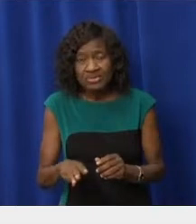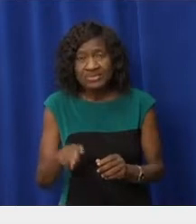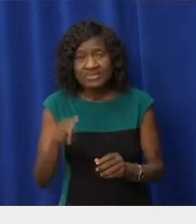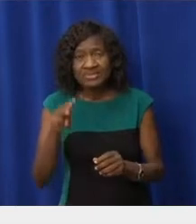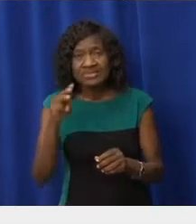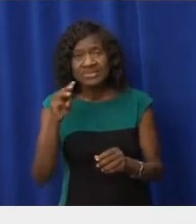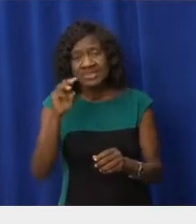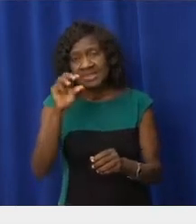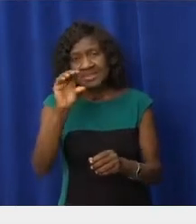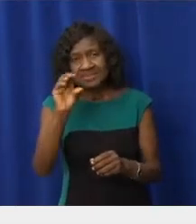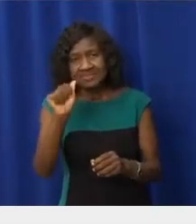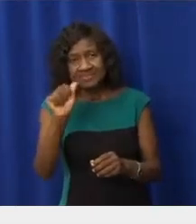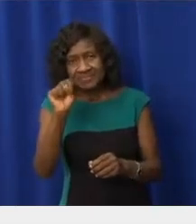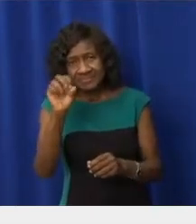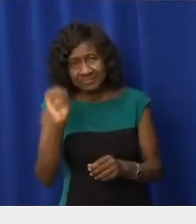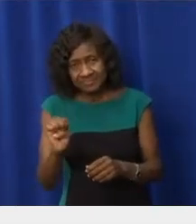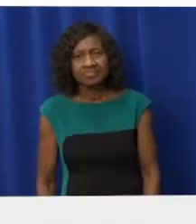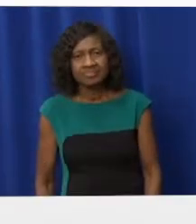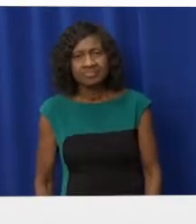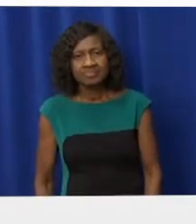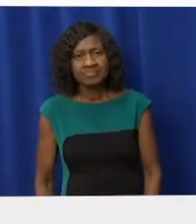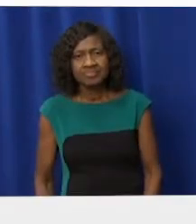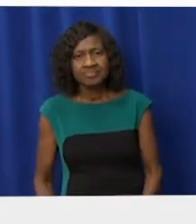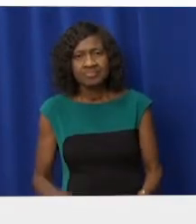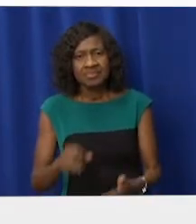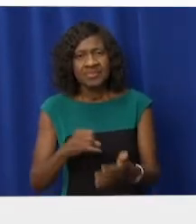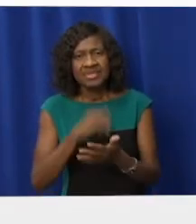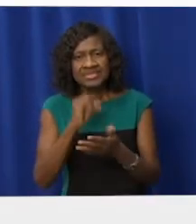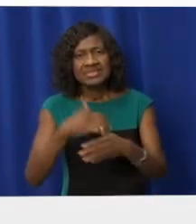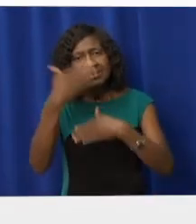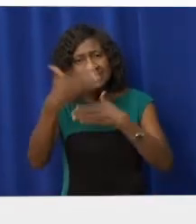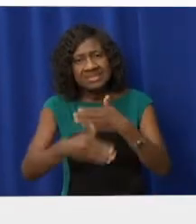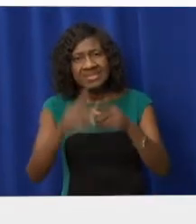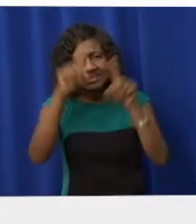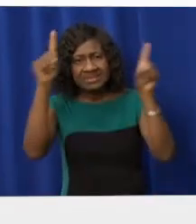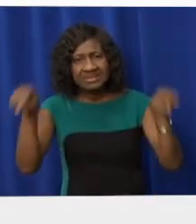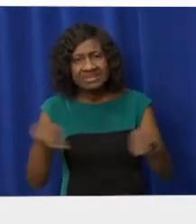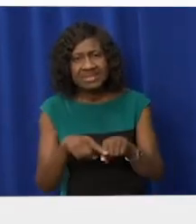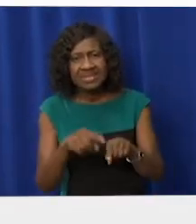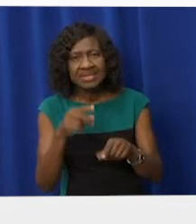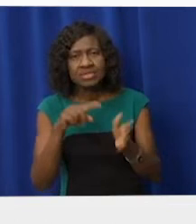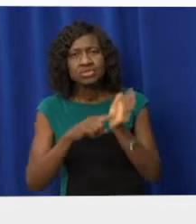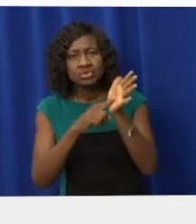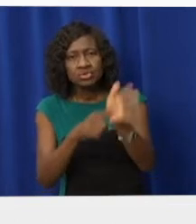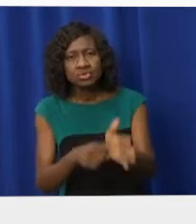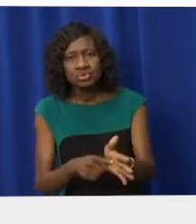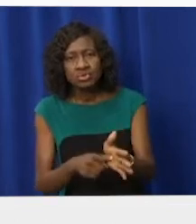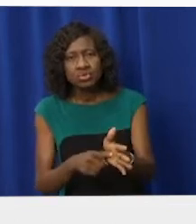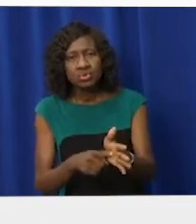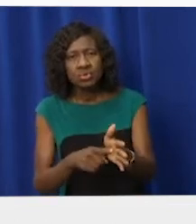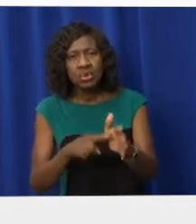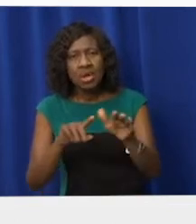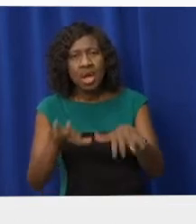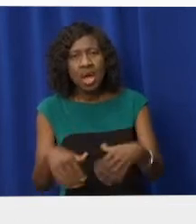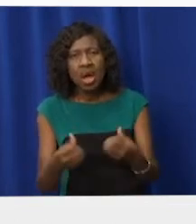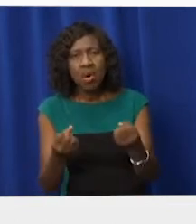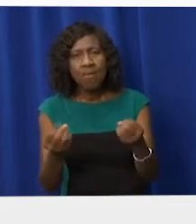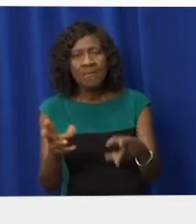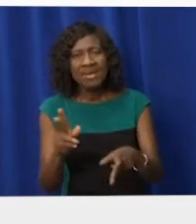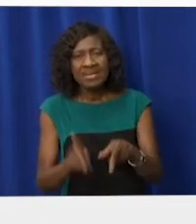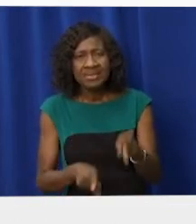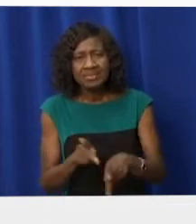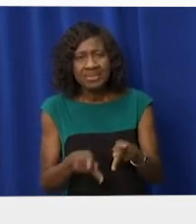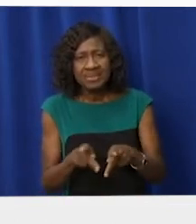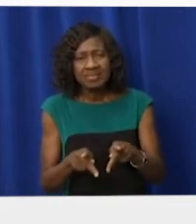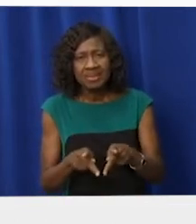so concerned about this right from day one. This is the next slide, and it gives a visual representation of the number of cases that we've had